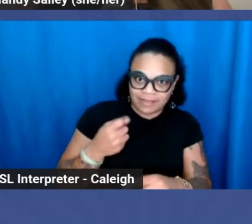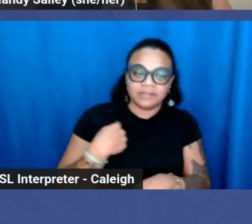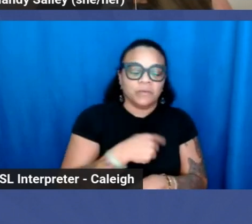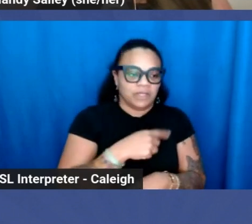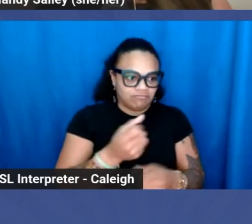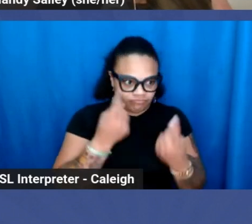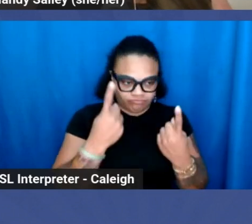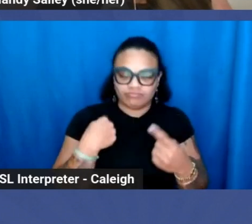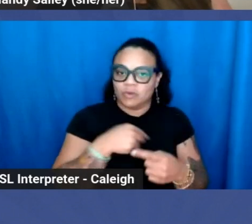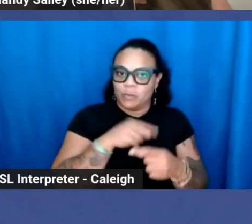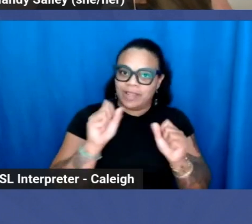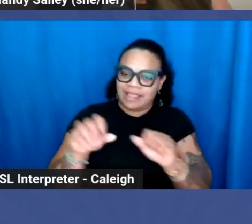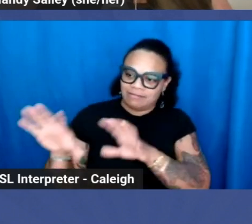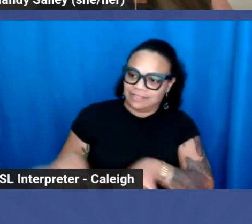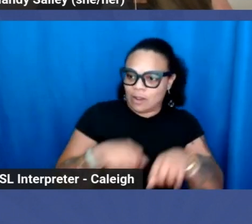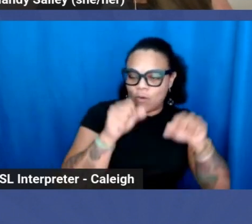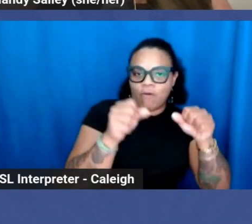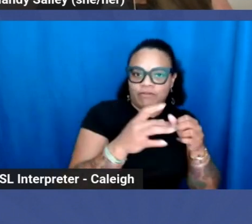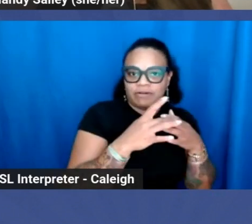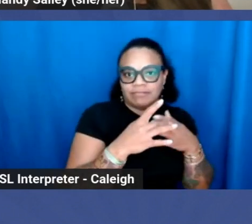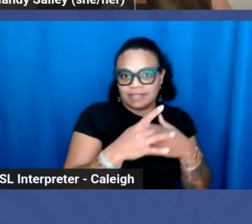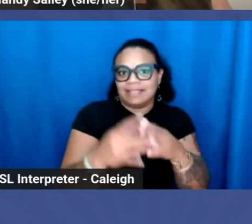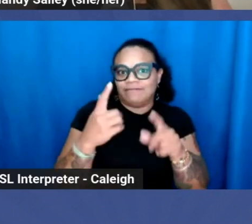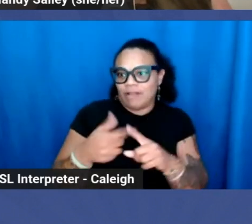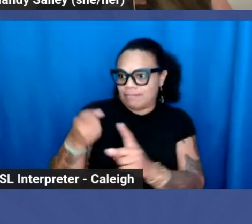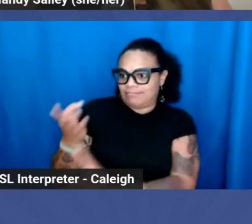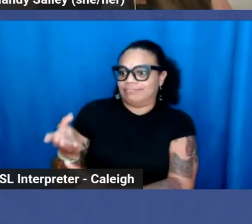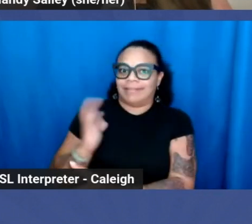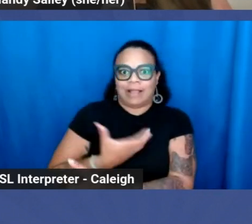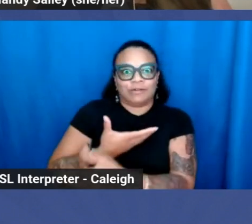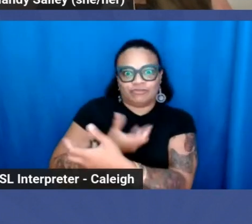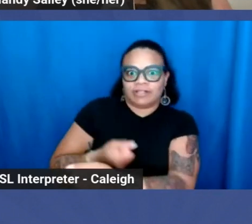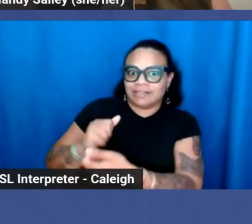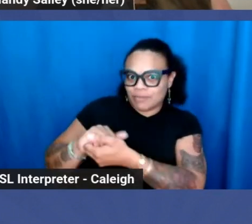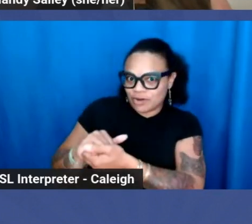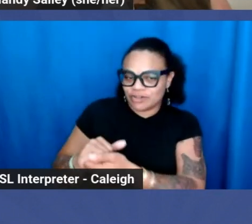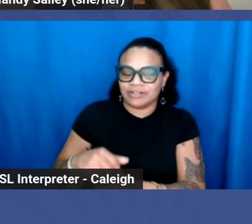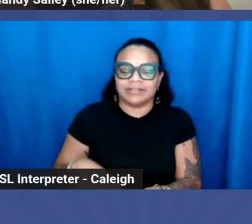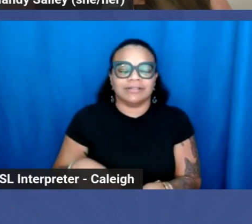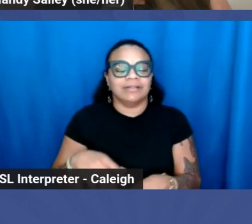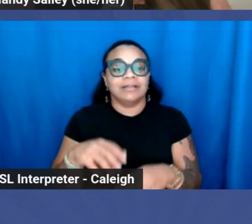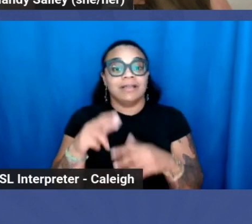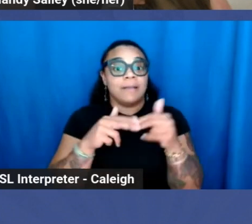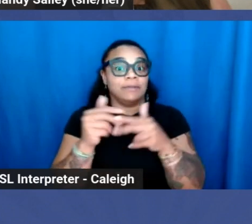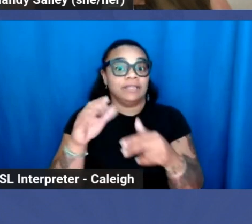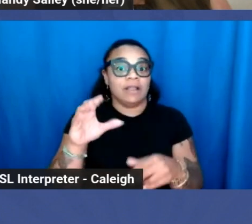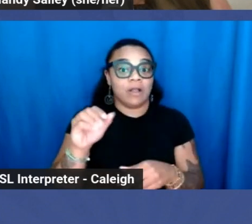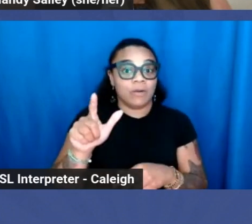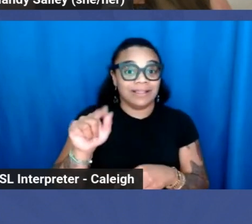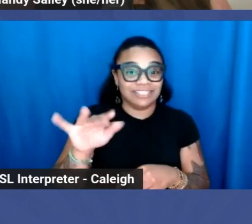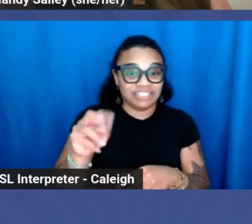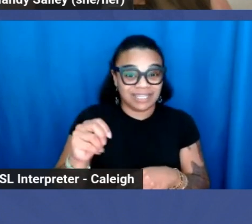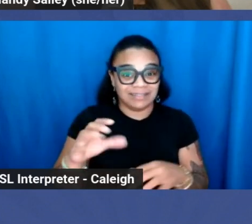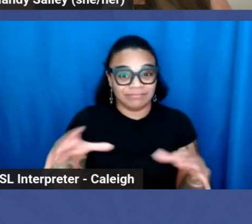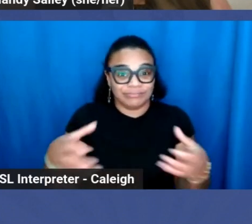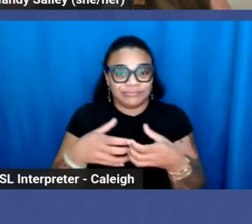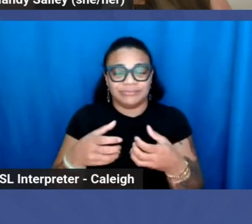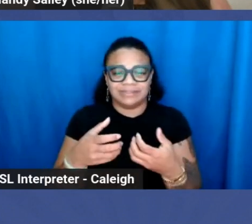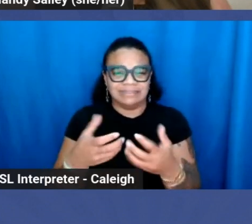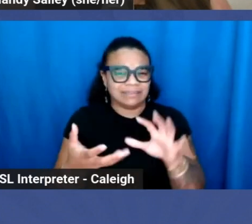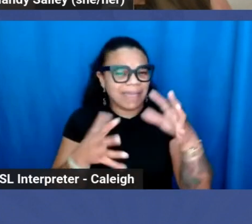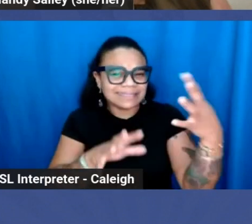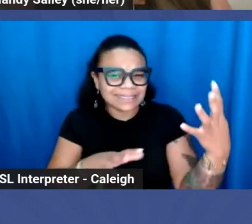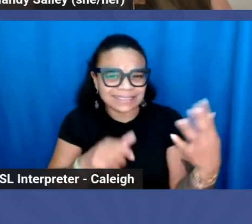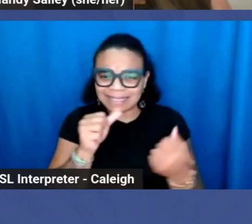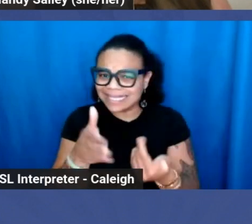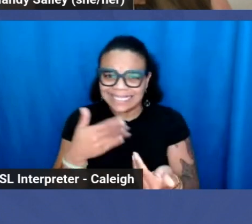take the lead of our trusted partners and do this together. Coalition building is messy. It's not the easiest thing to do.